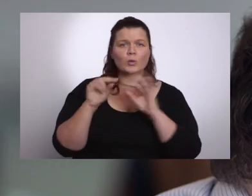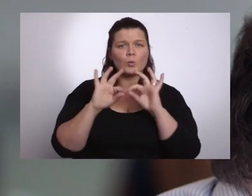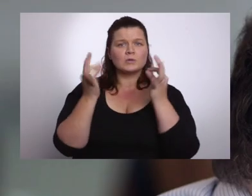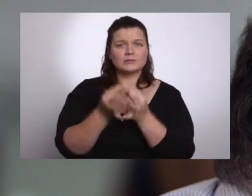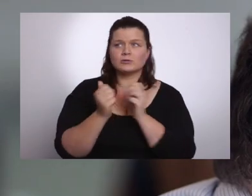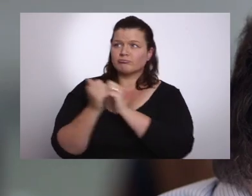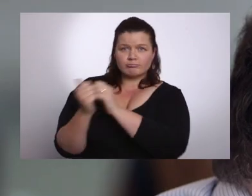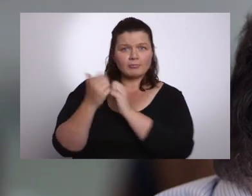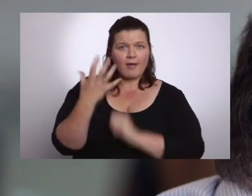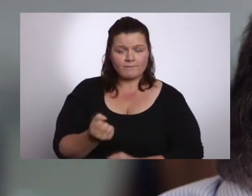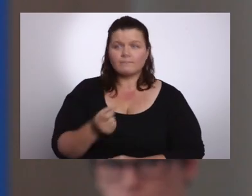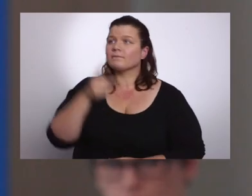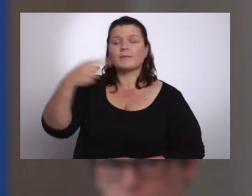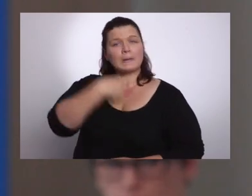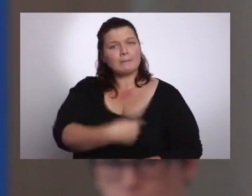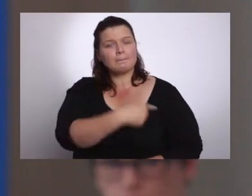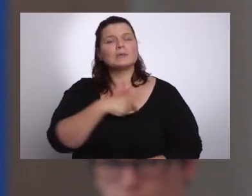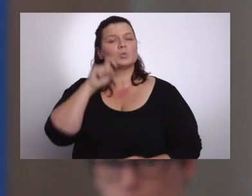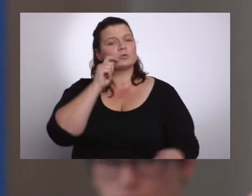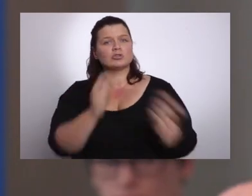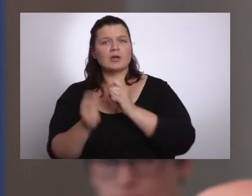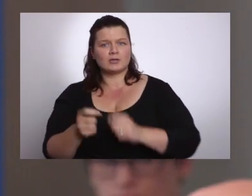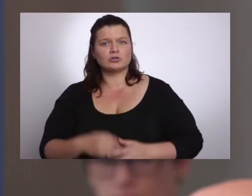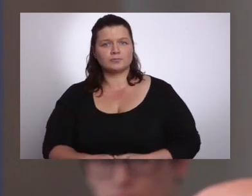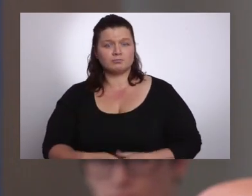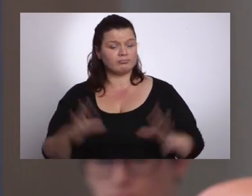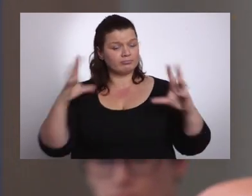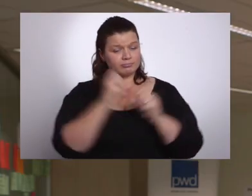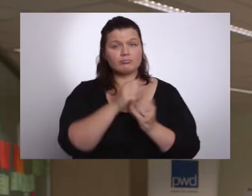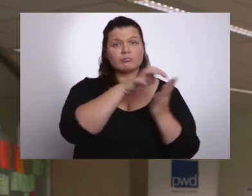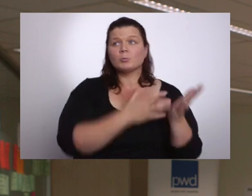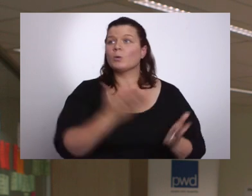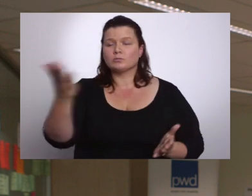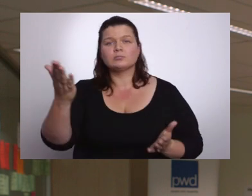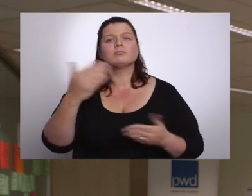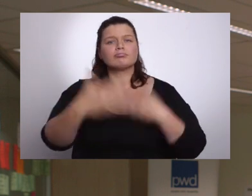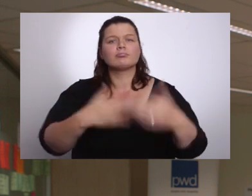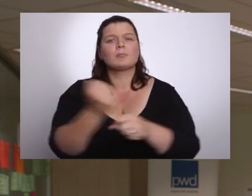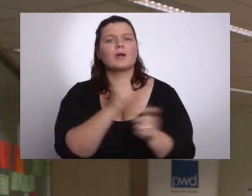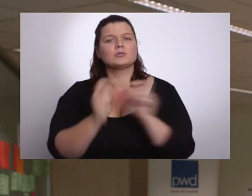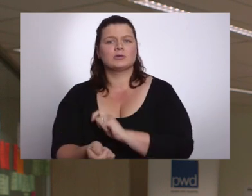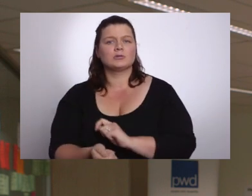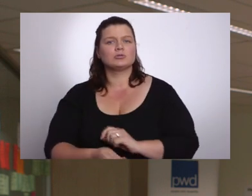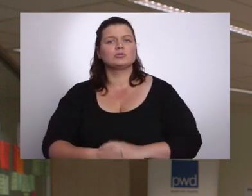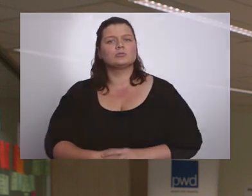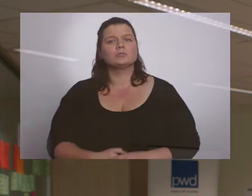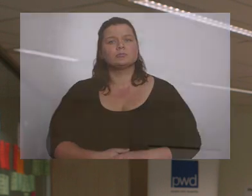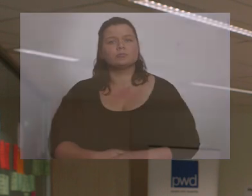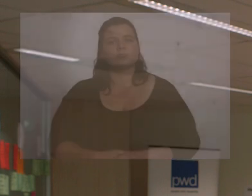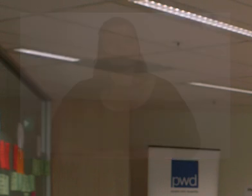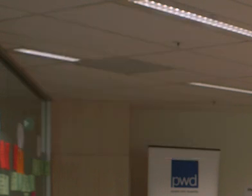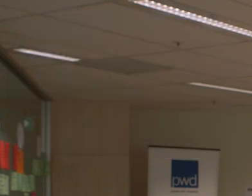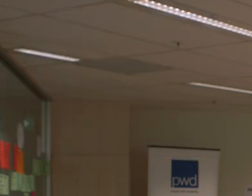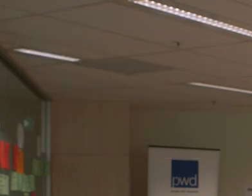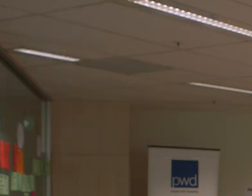it's run well is the prior commitment from the decision makers or the agency in this case, to use the